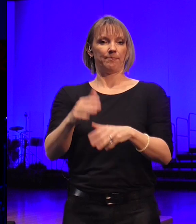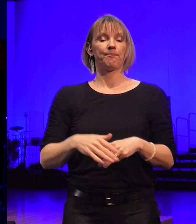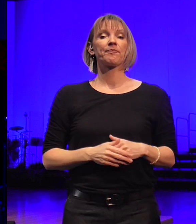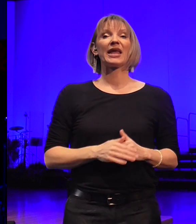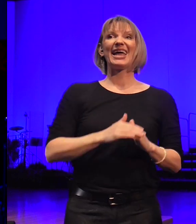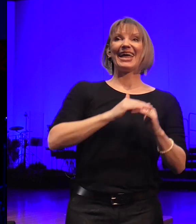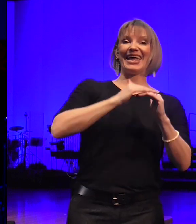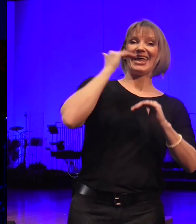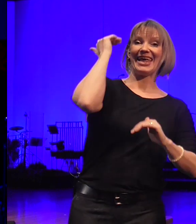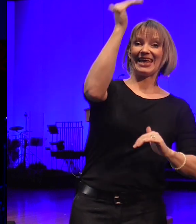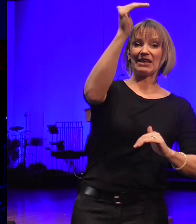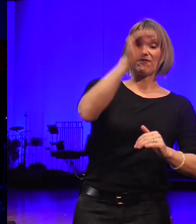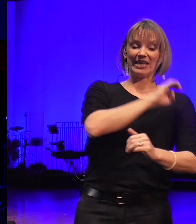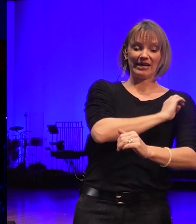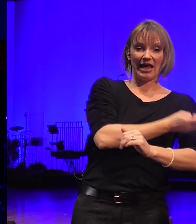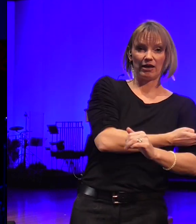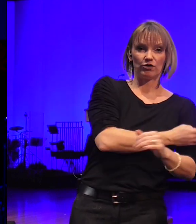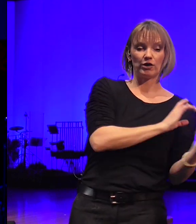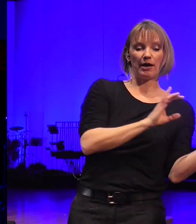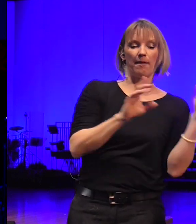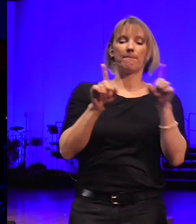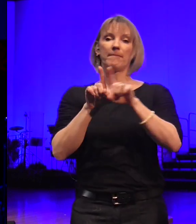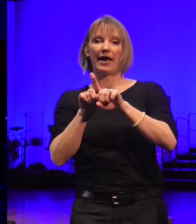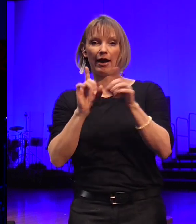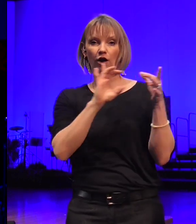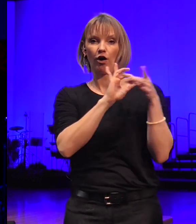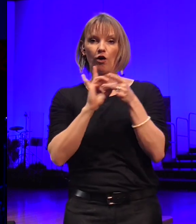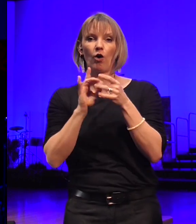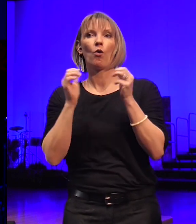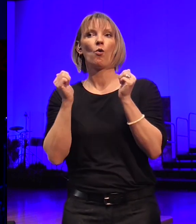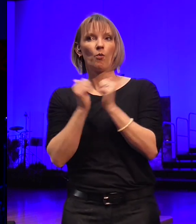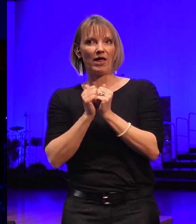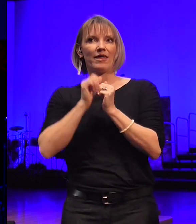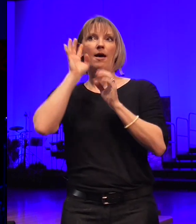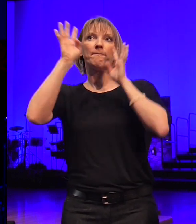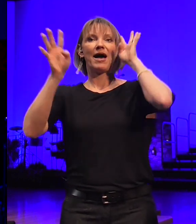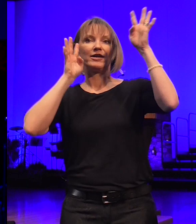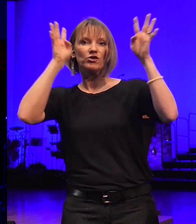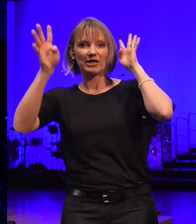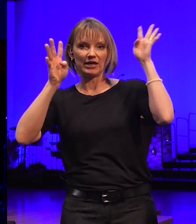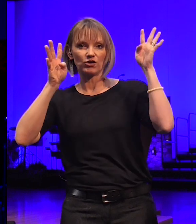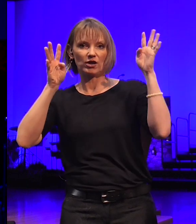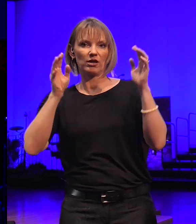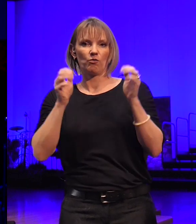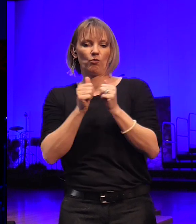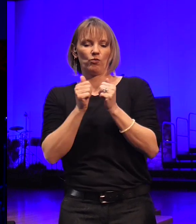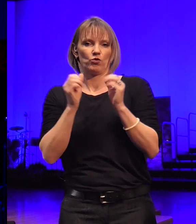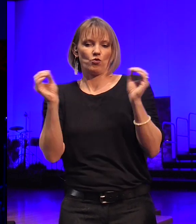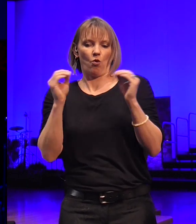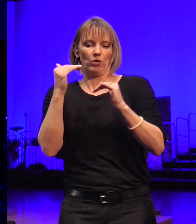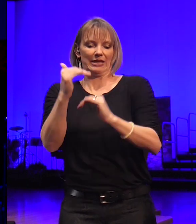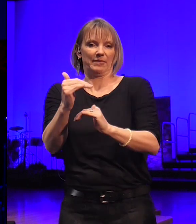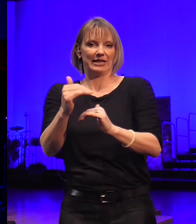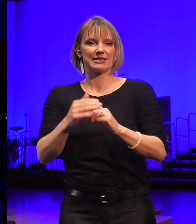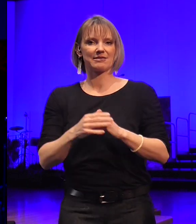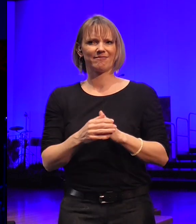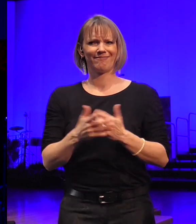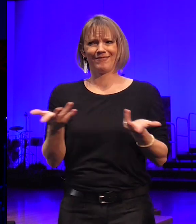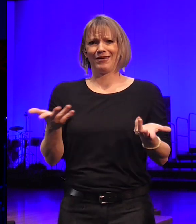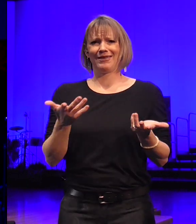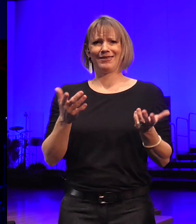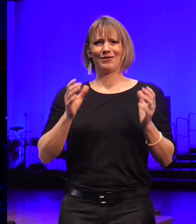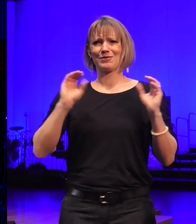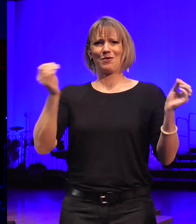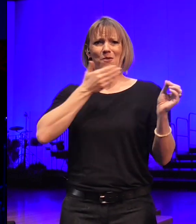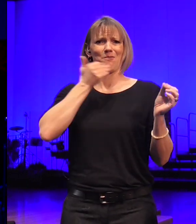Infinite energy coupled with limitless creative imagination. What a better term for God